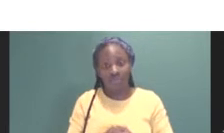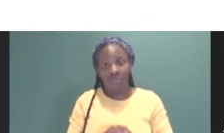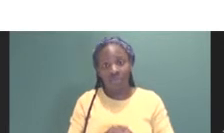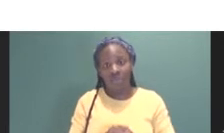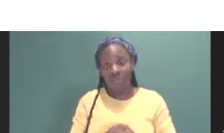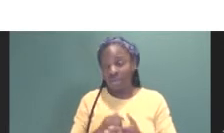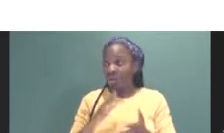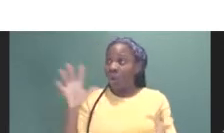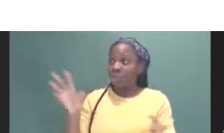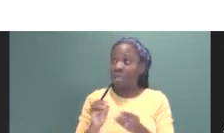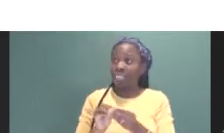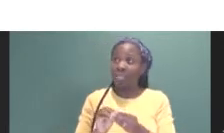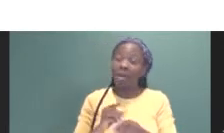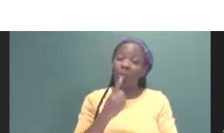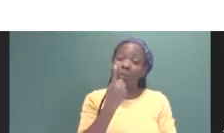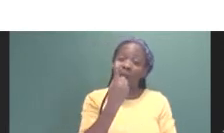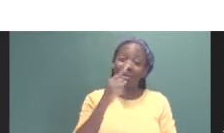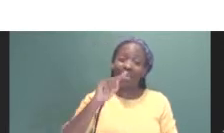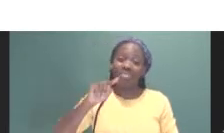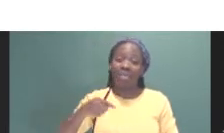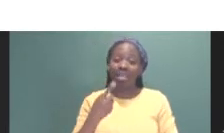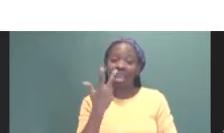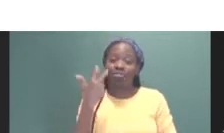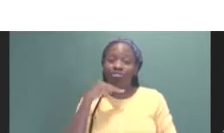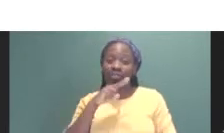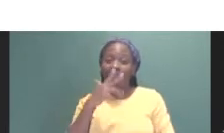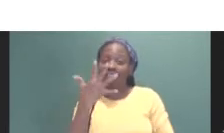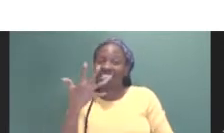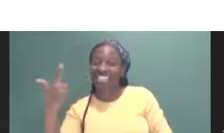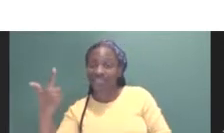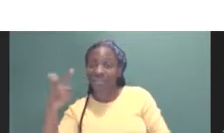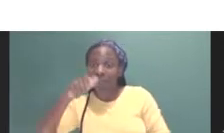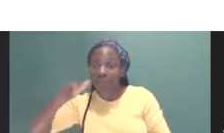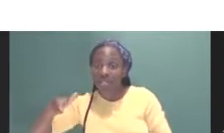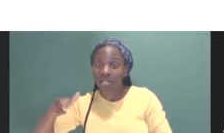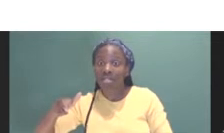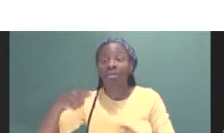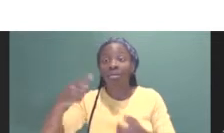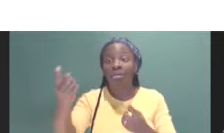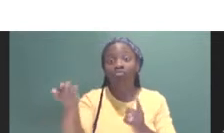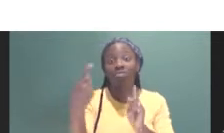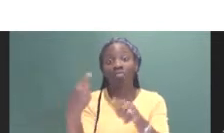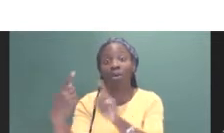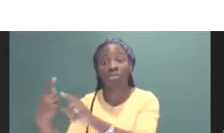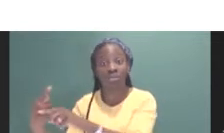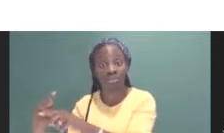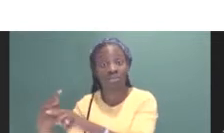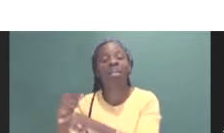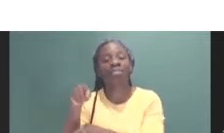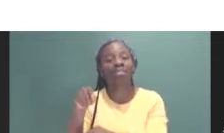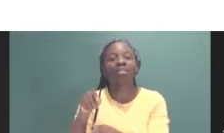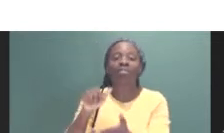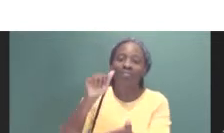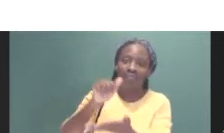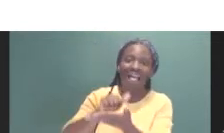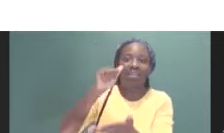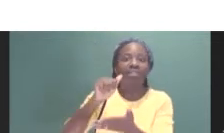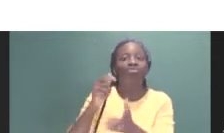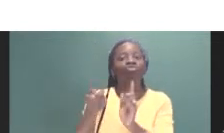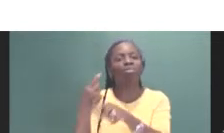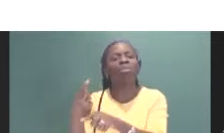about 1,857 people who responded, valid responses. There were some that weren't,